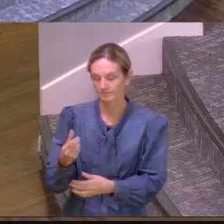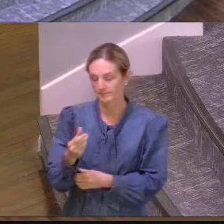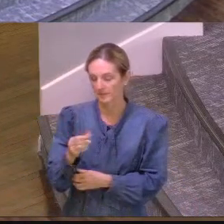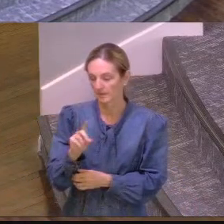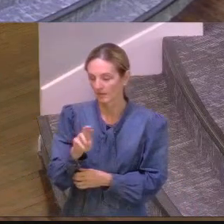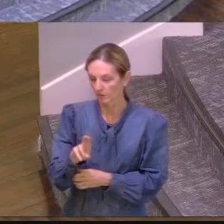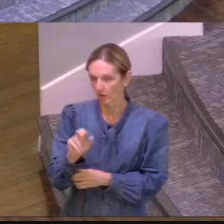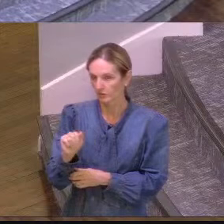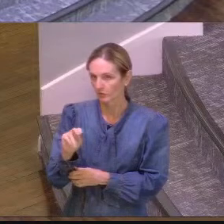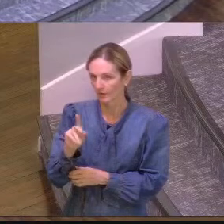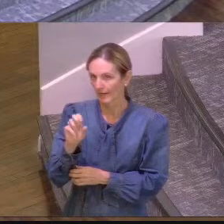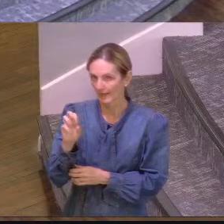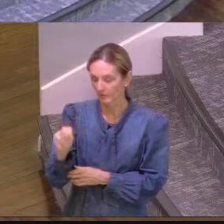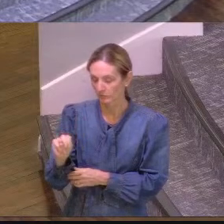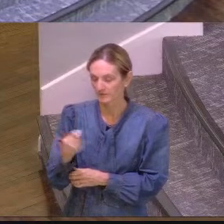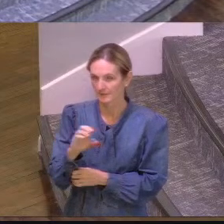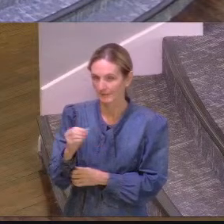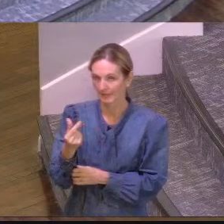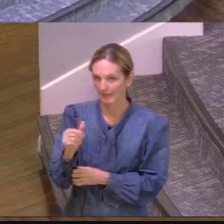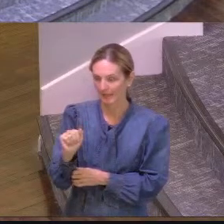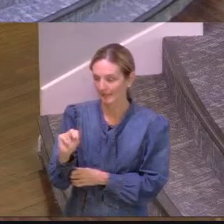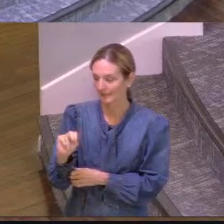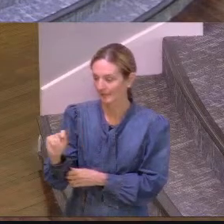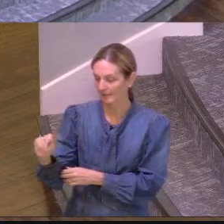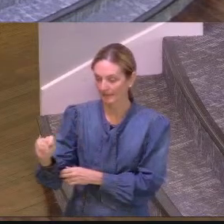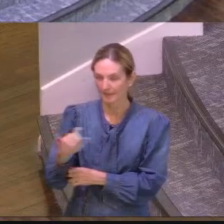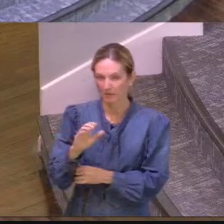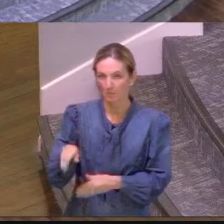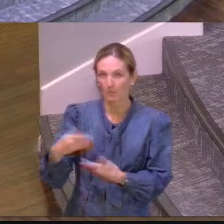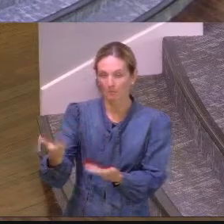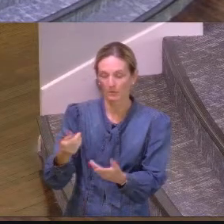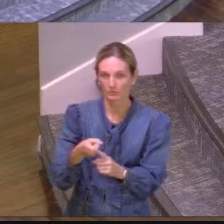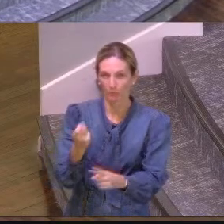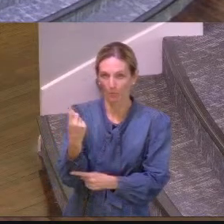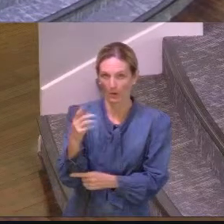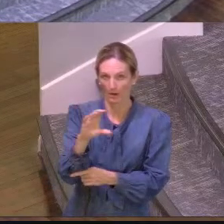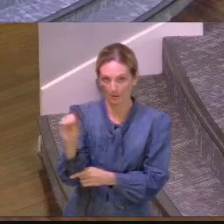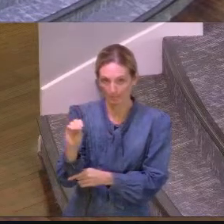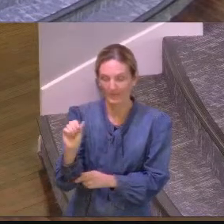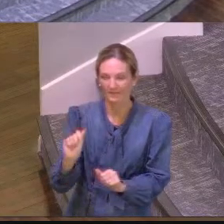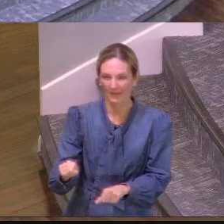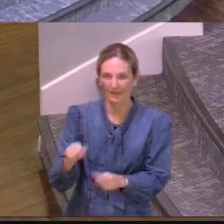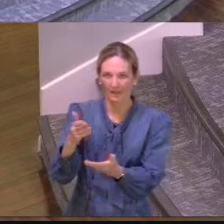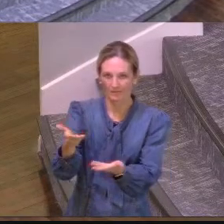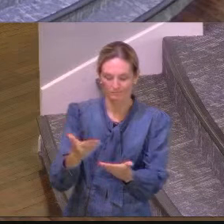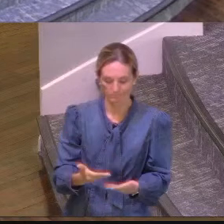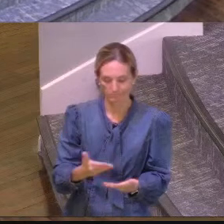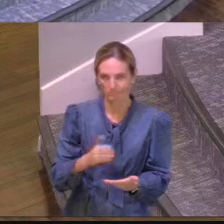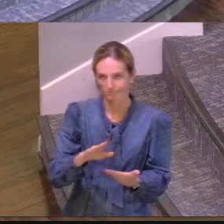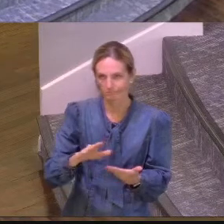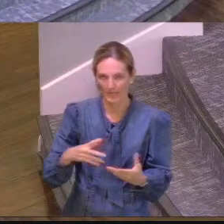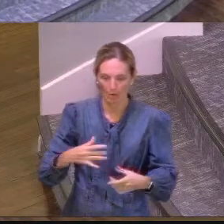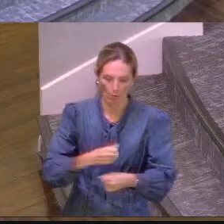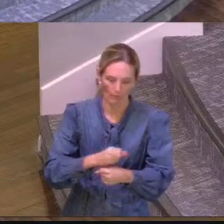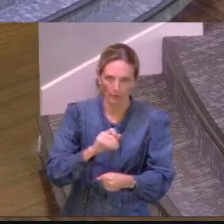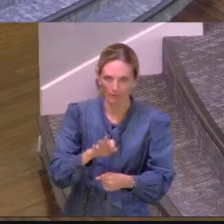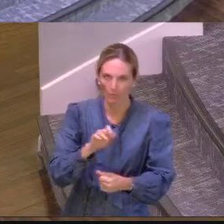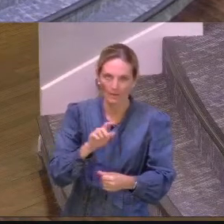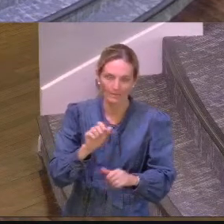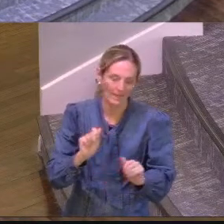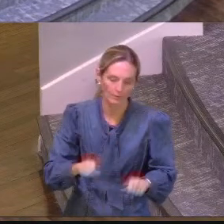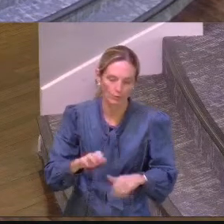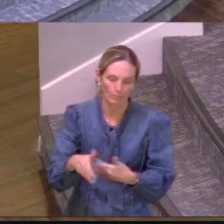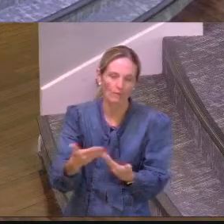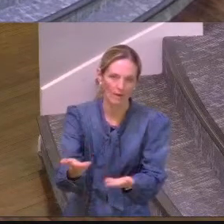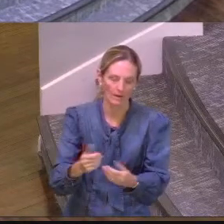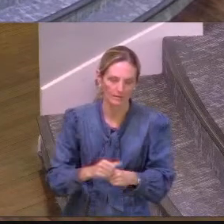a proposal from one company that can give us an overview of what they're able to provide. Thank you. It was